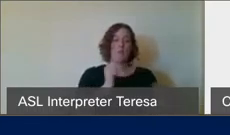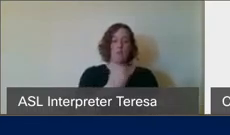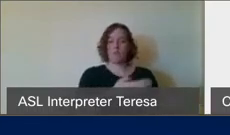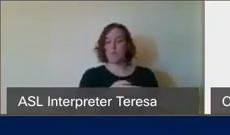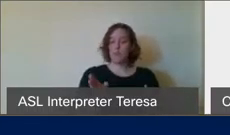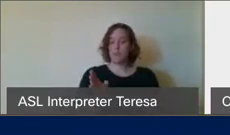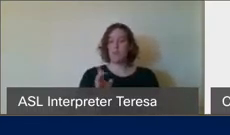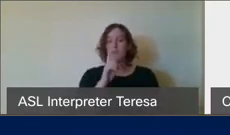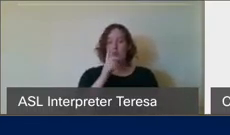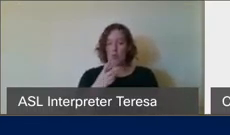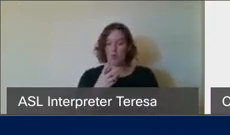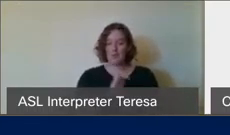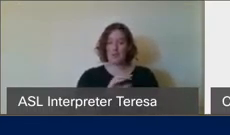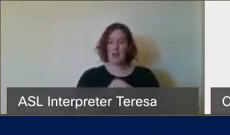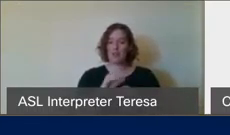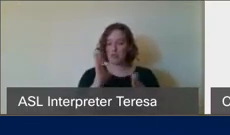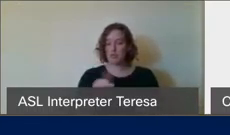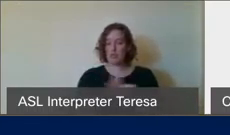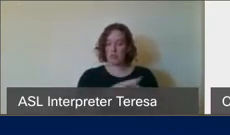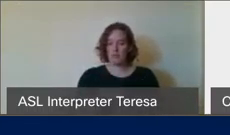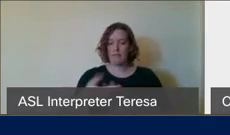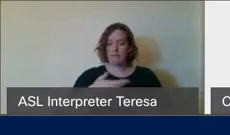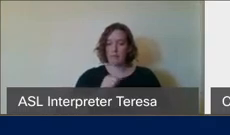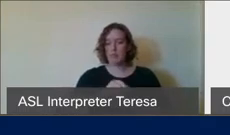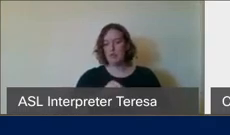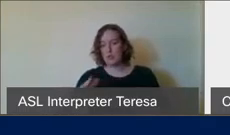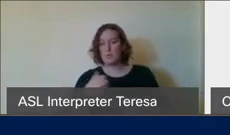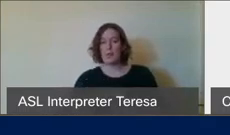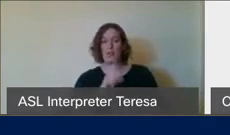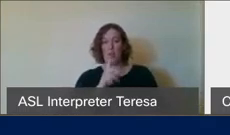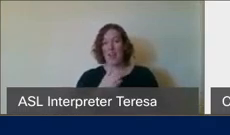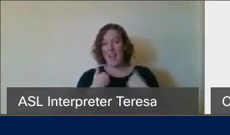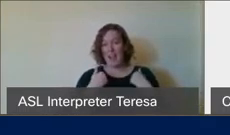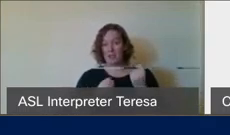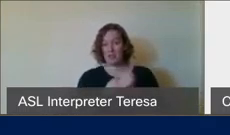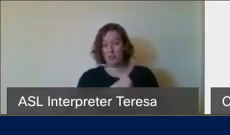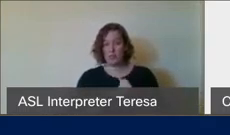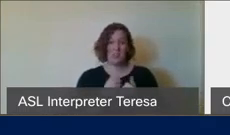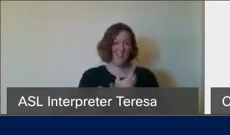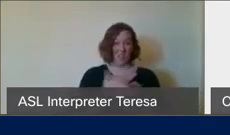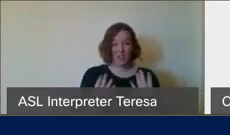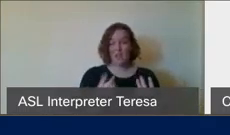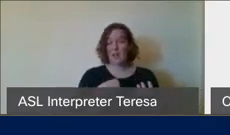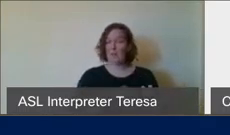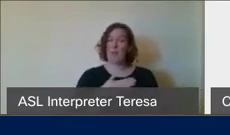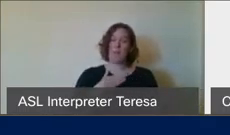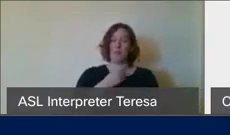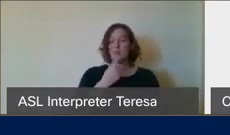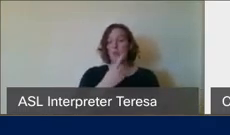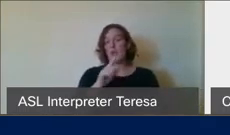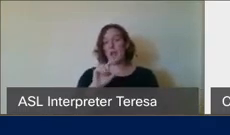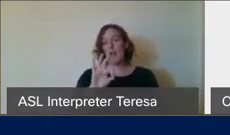with students to make sure that they were getting the supports that they need. And I'm proud to say that in FY20,